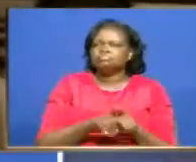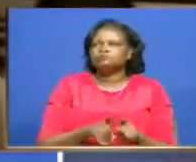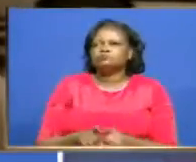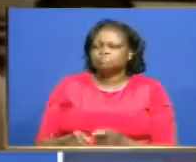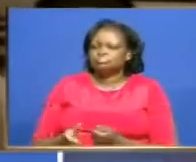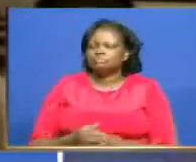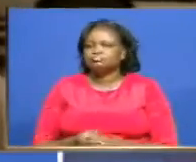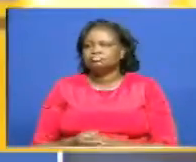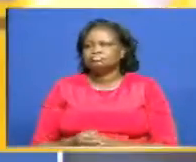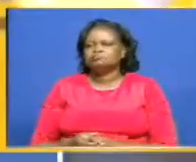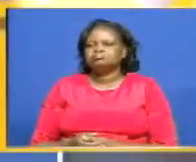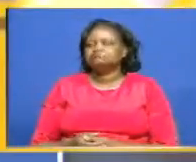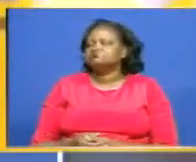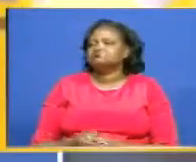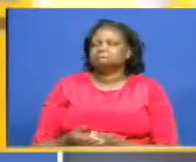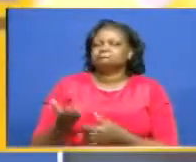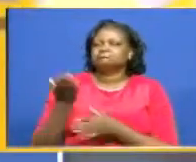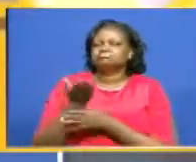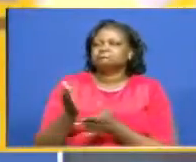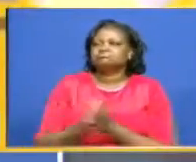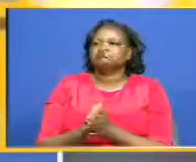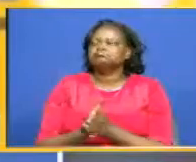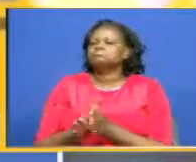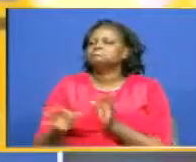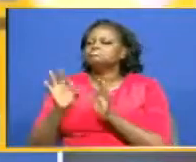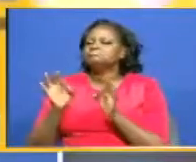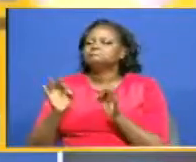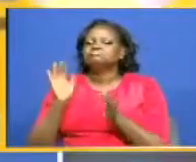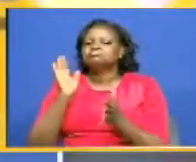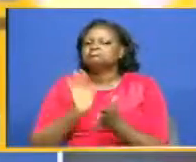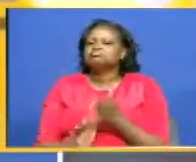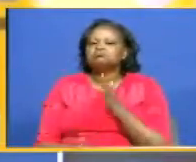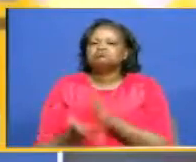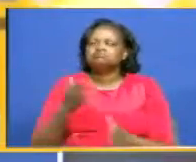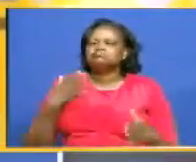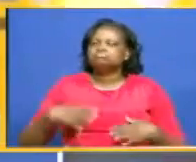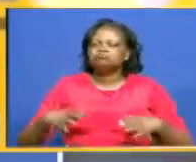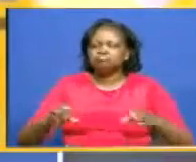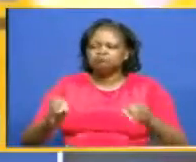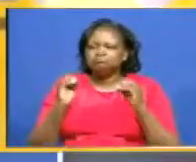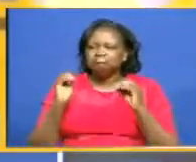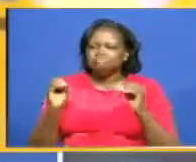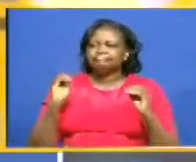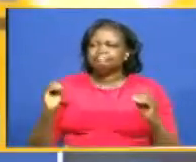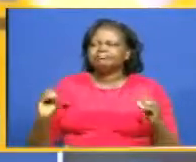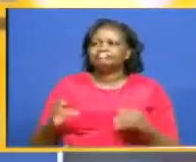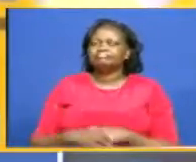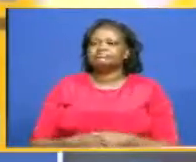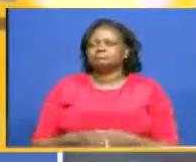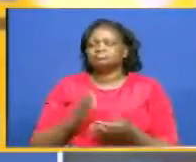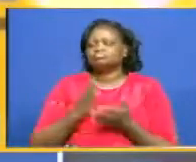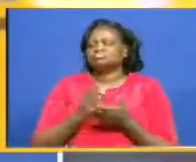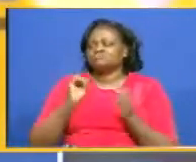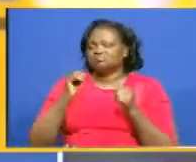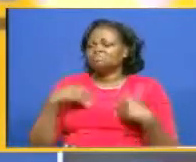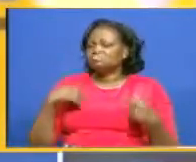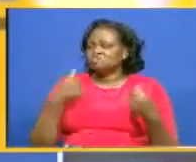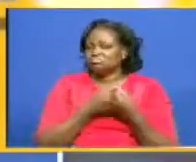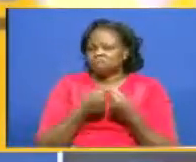remaining deserted. Siku na shida yote ya strike kwa sababu tungesubuana lakini